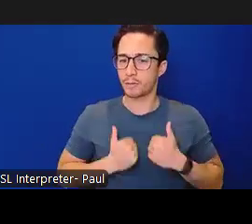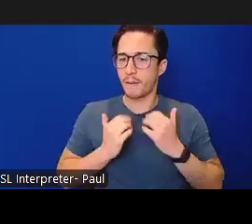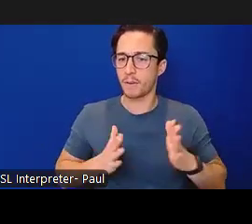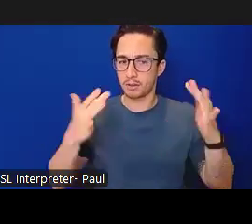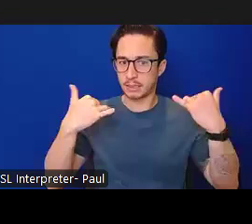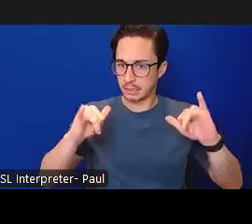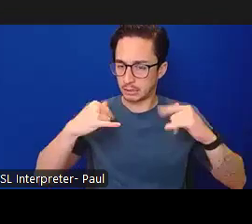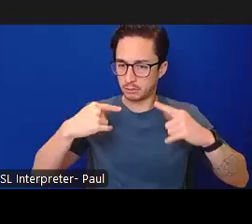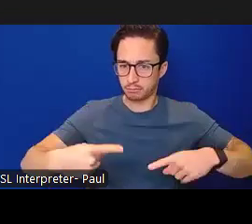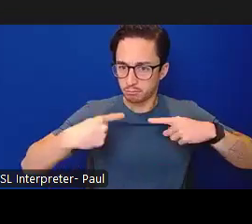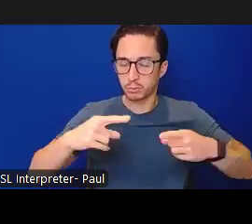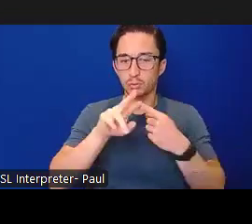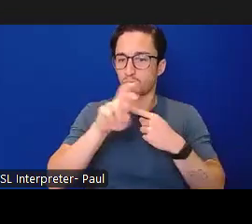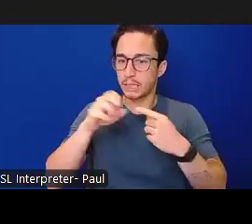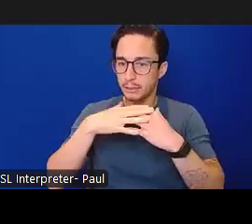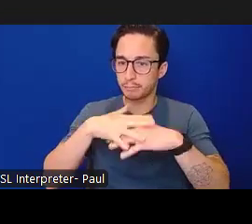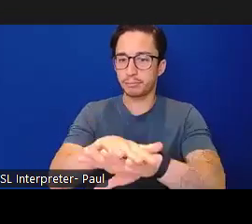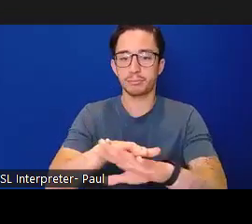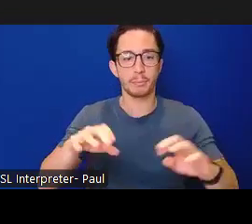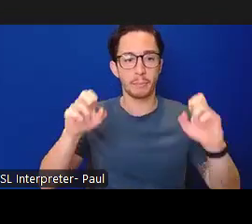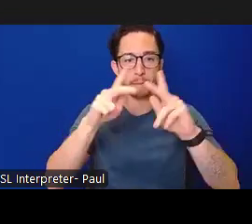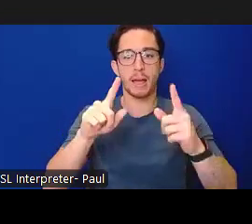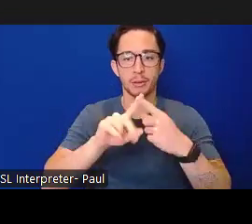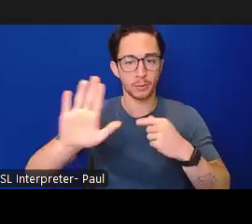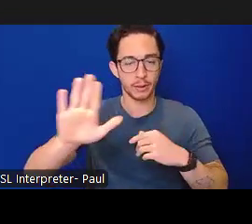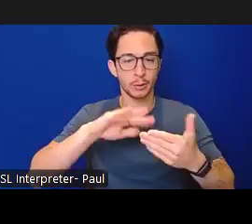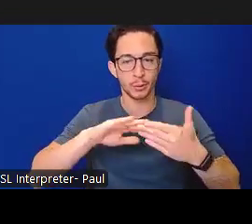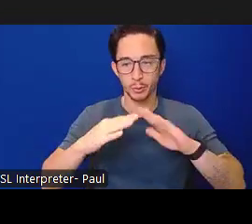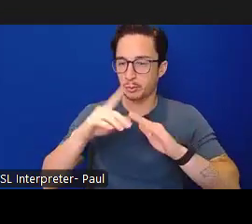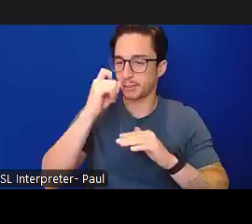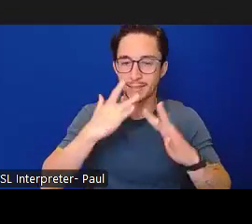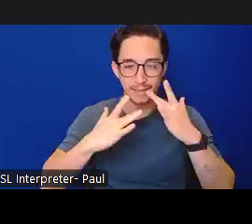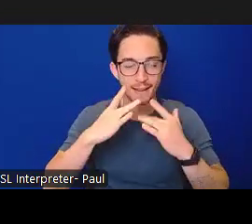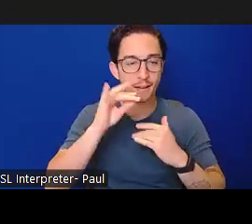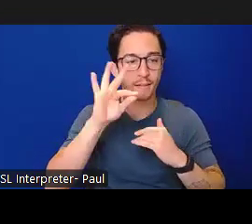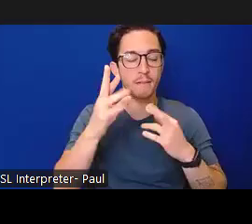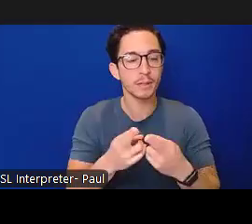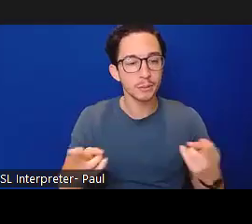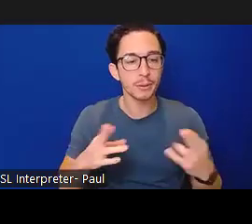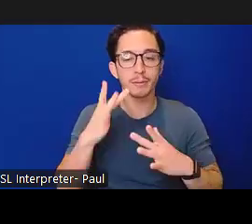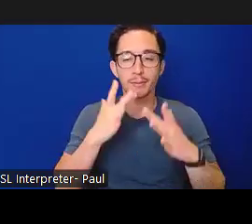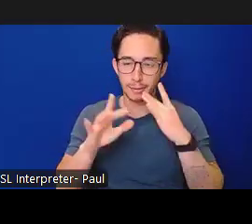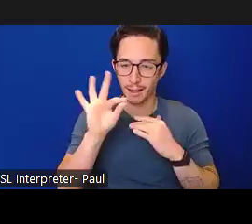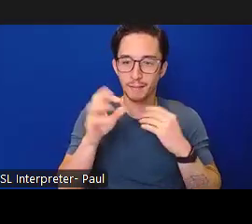to reintegrate into their communities because they have a lack of resources or a lack of a support